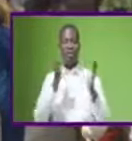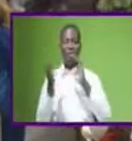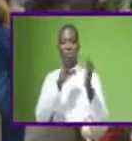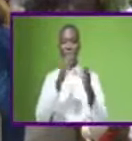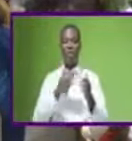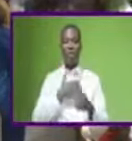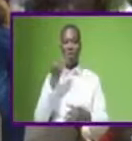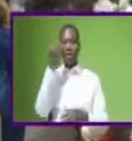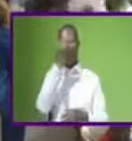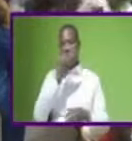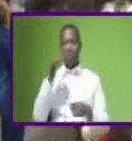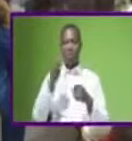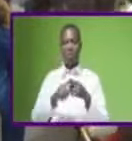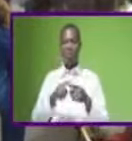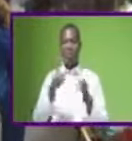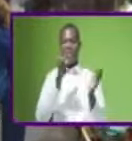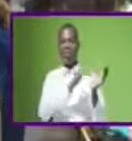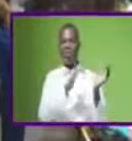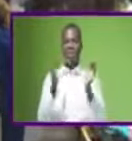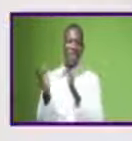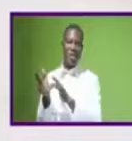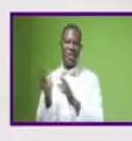Yeah. Yeah. Yeah. Yeah. Yeah. Yeah.